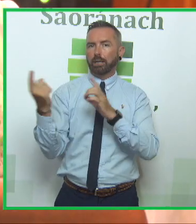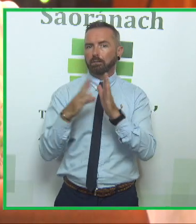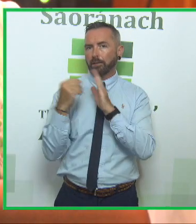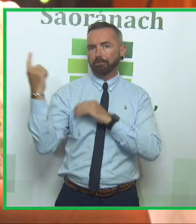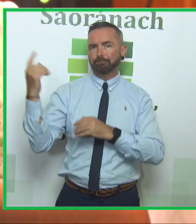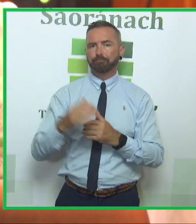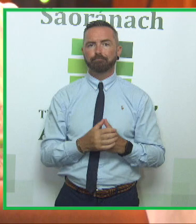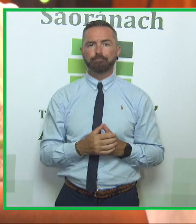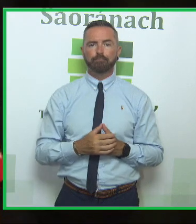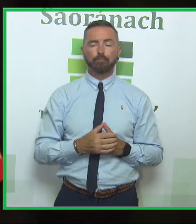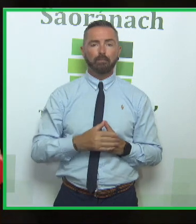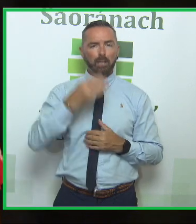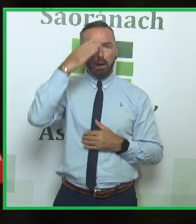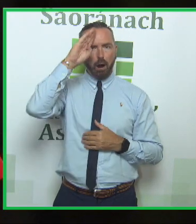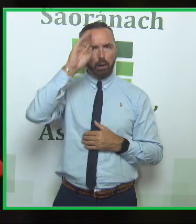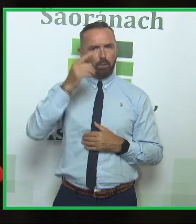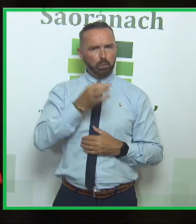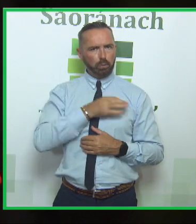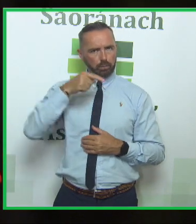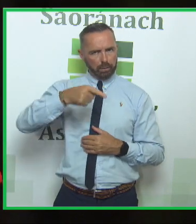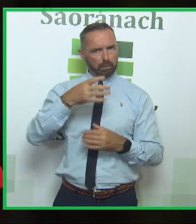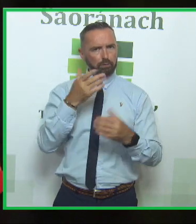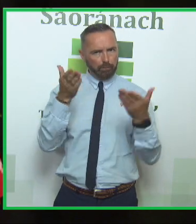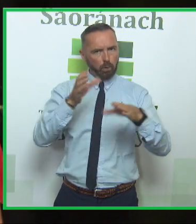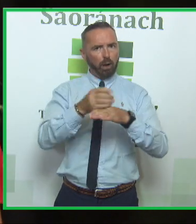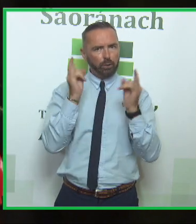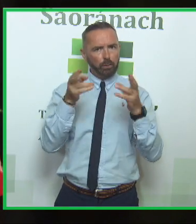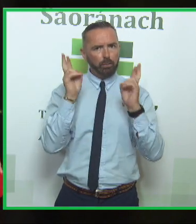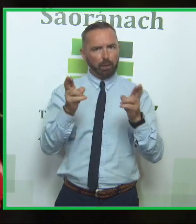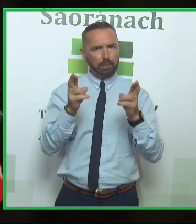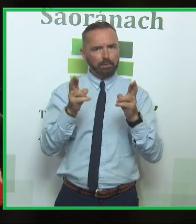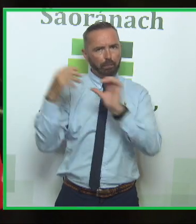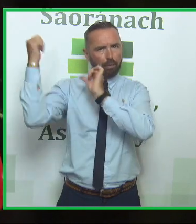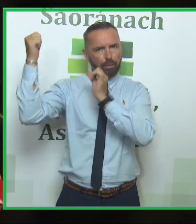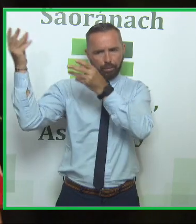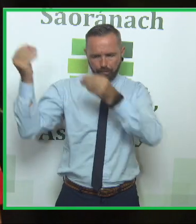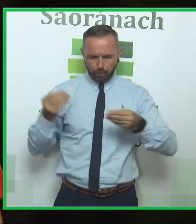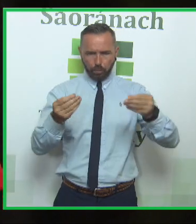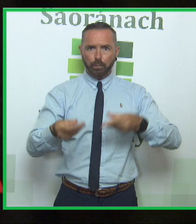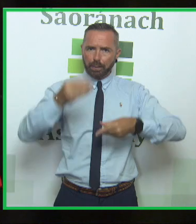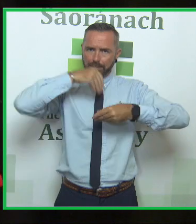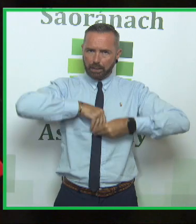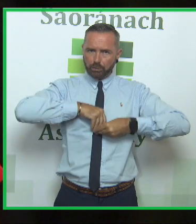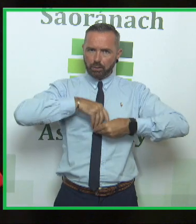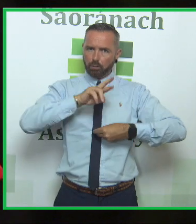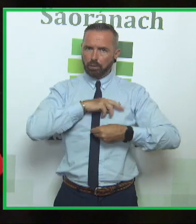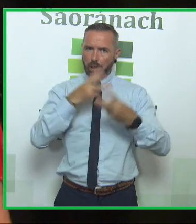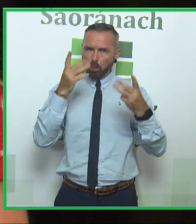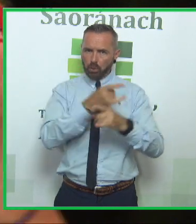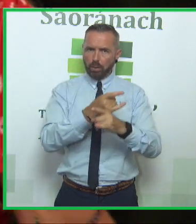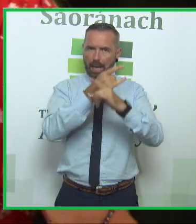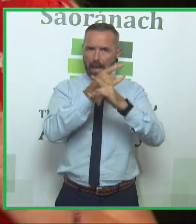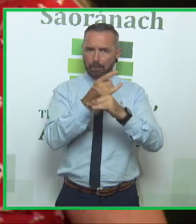very good here in Ireland about human rights. We have a history of it. It's in our DNA. So I suppose I'd ask you to get on board and help us with